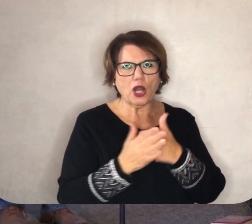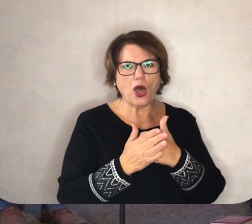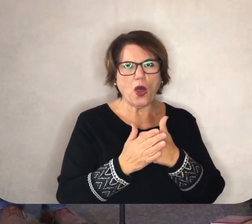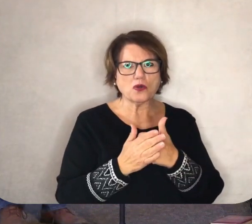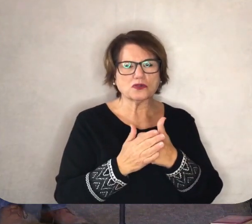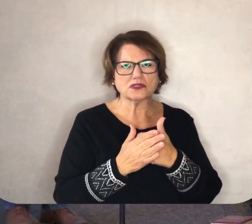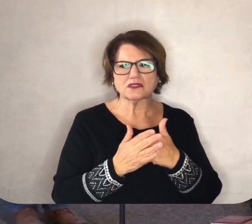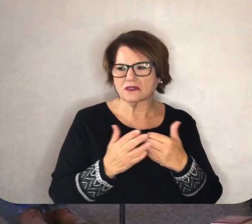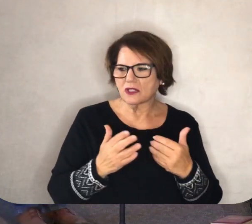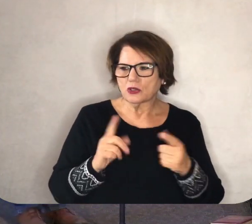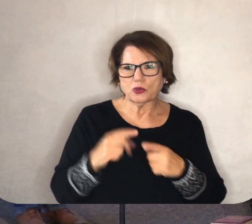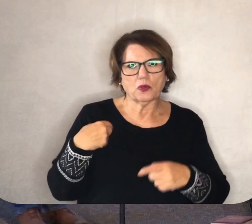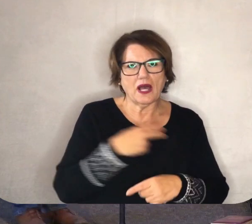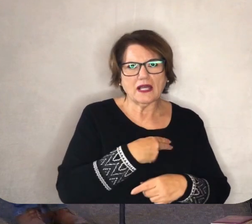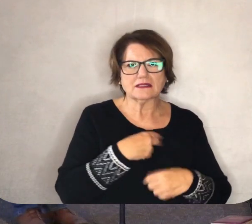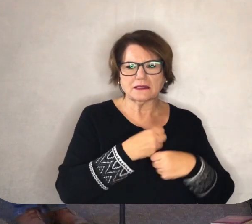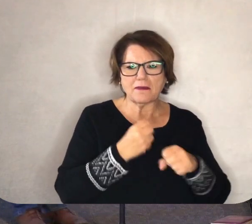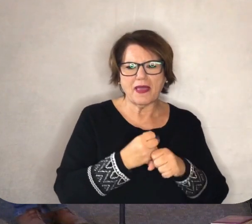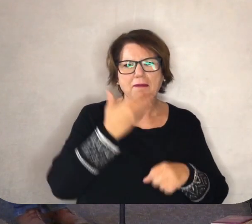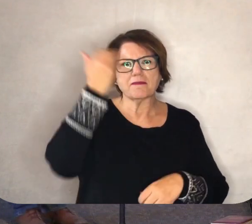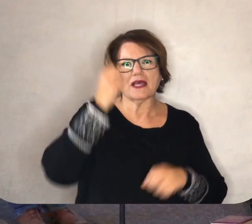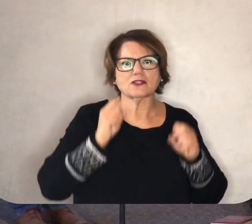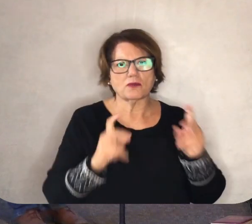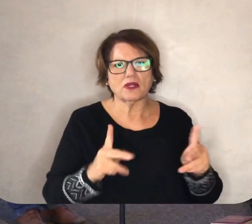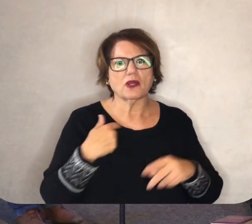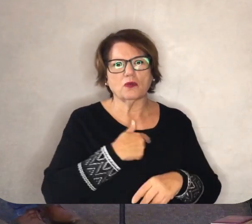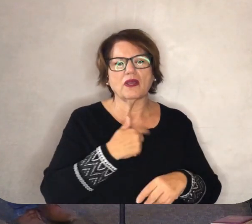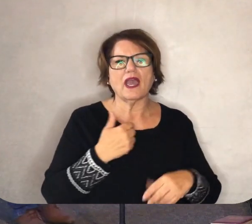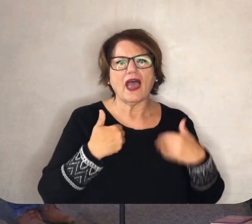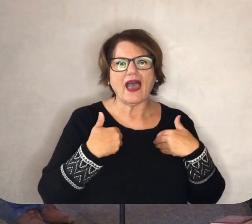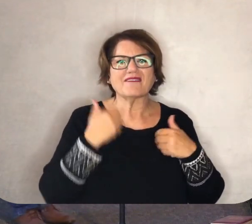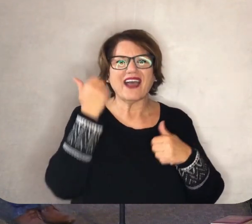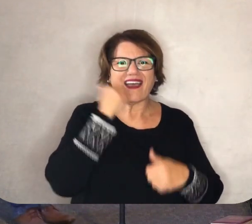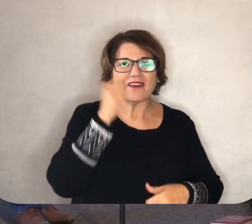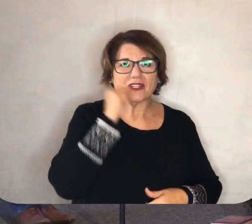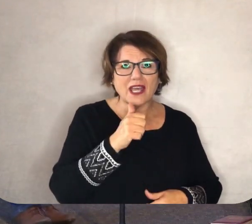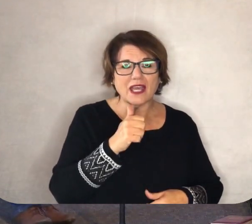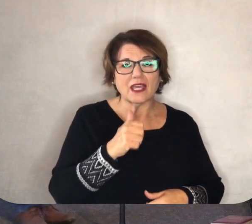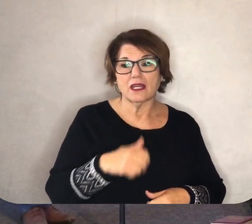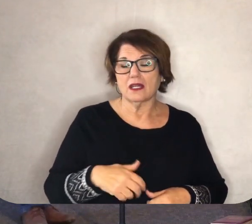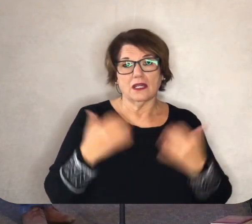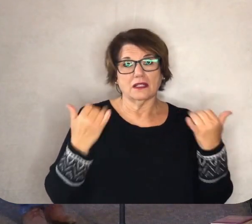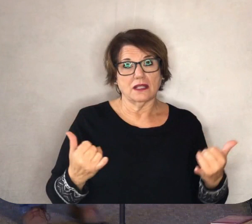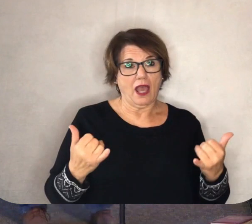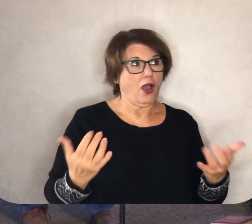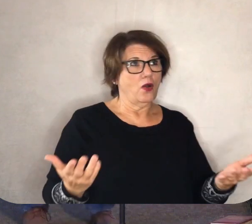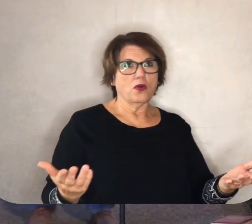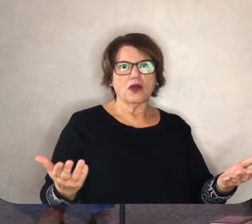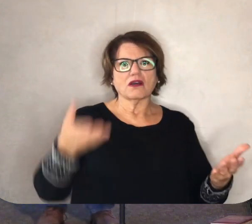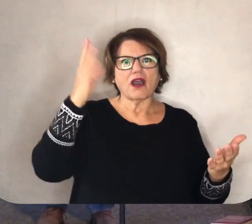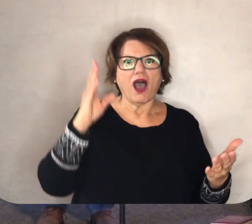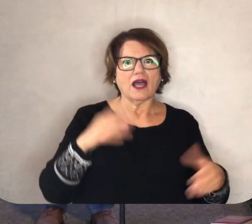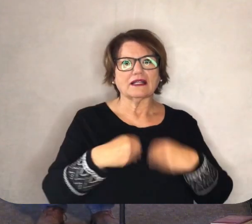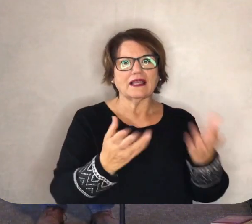the most of the opportunities we are given each day. This is the time and the place God has